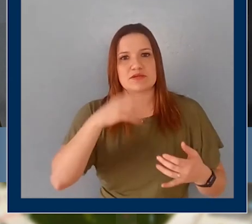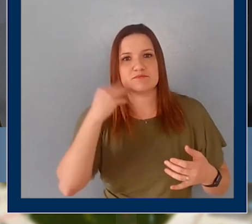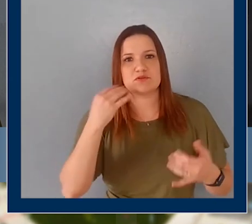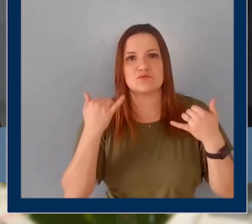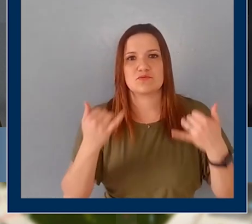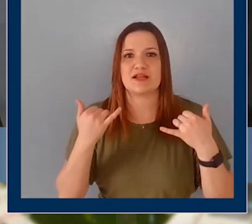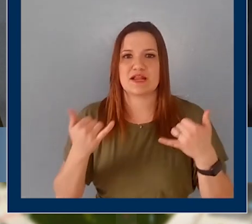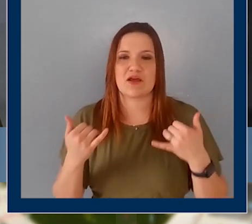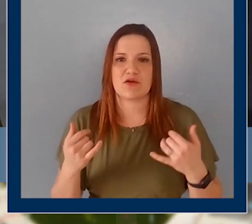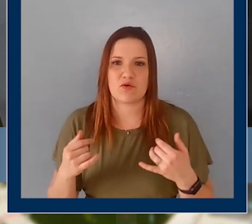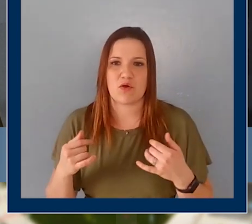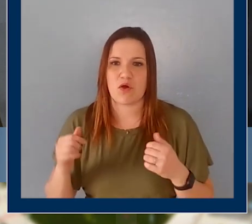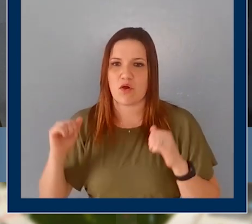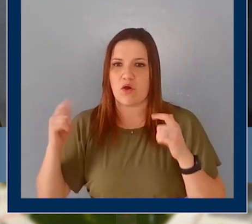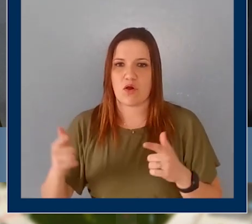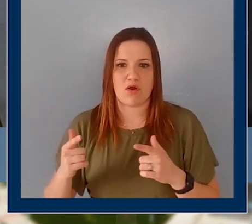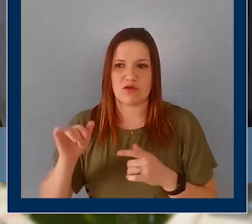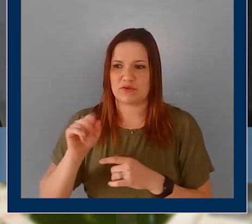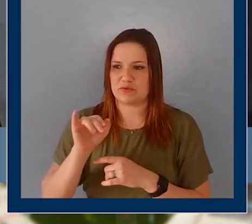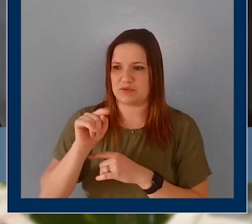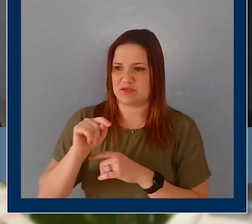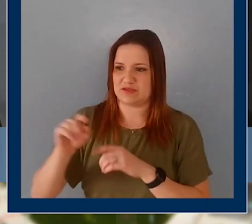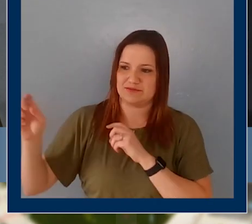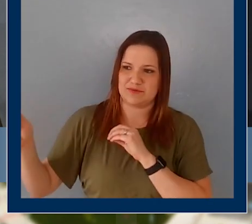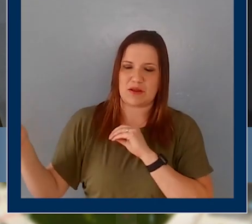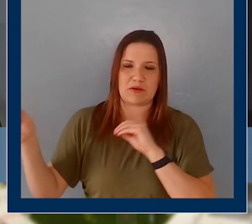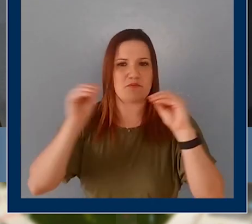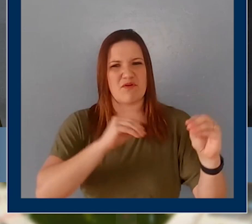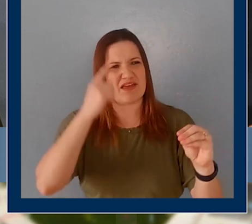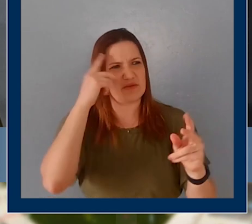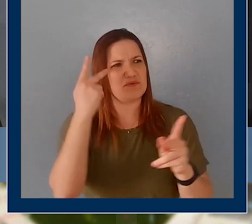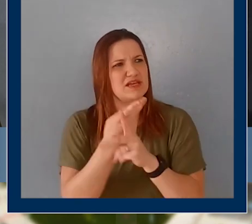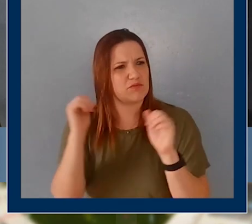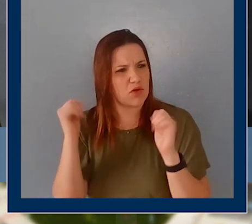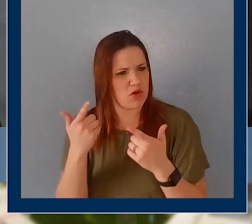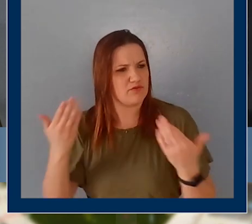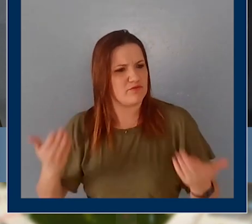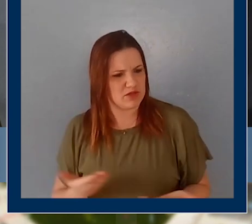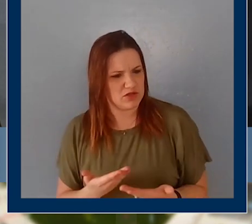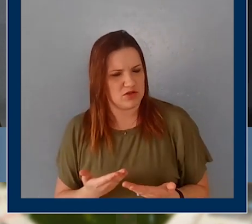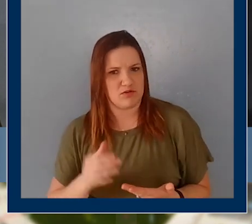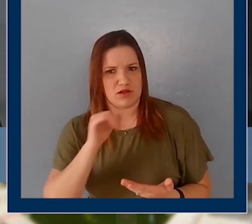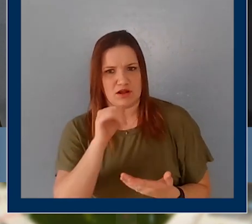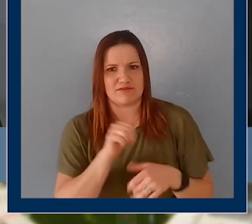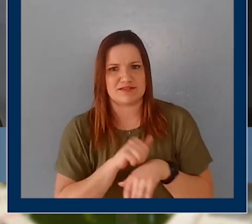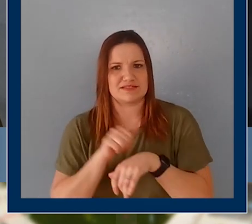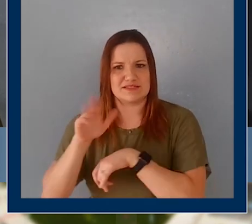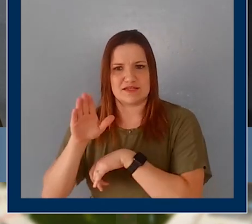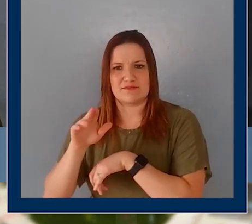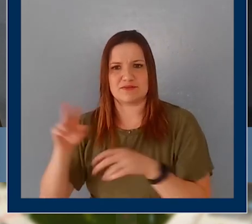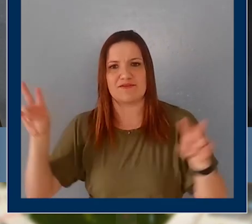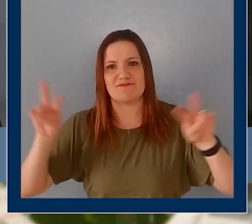beautiful 23-bed neonatal intensive care unit. We opened it up earlier or back in kind of the